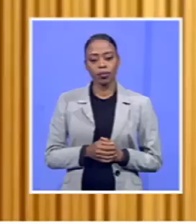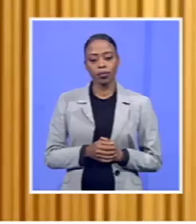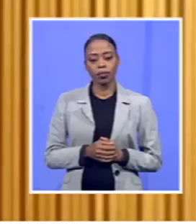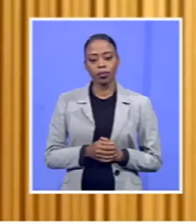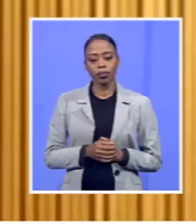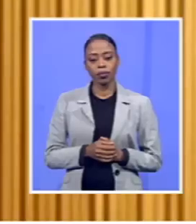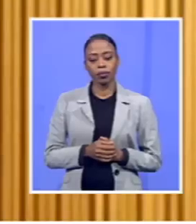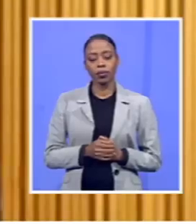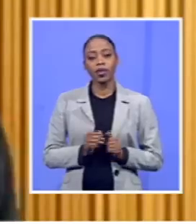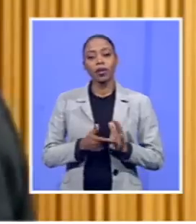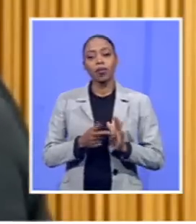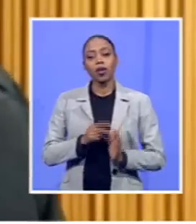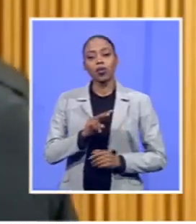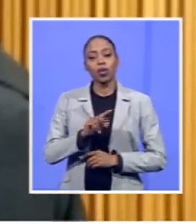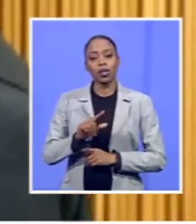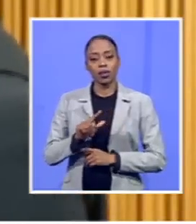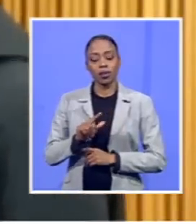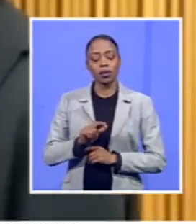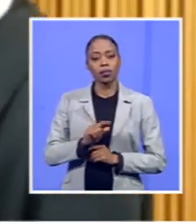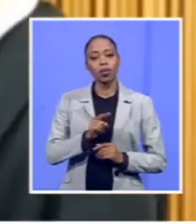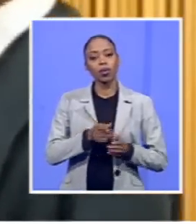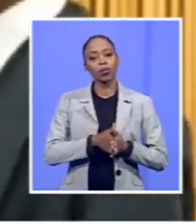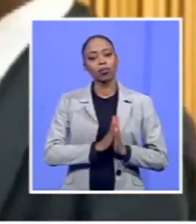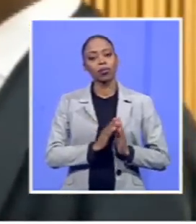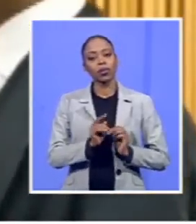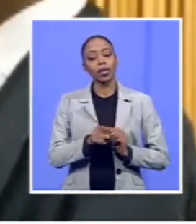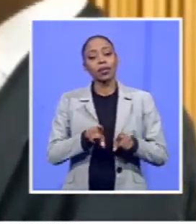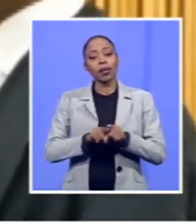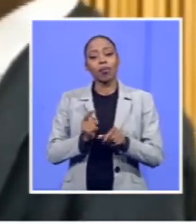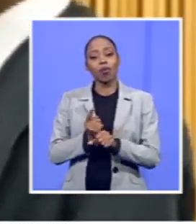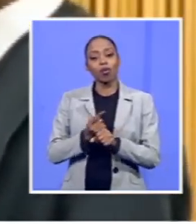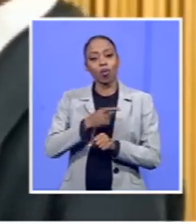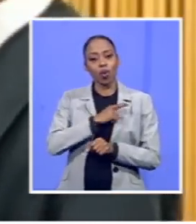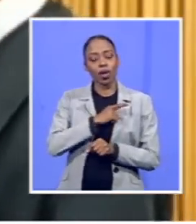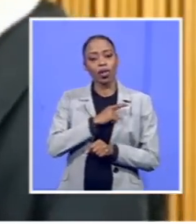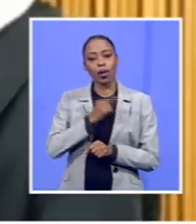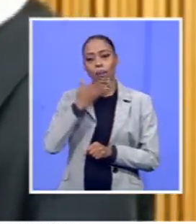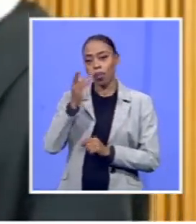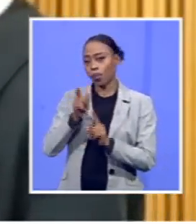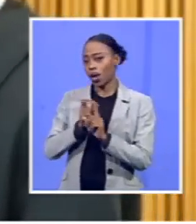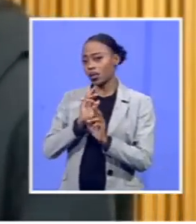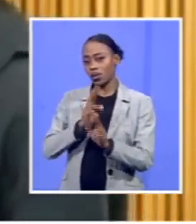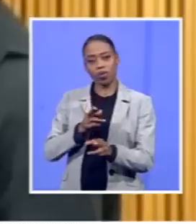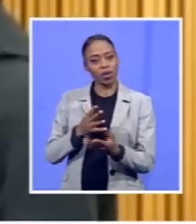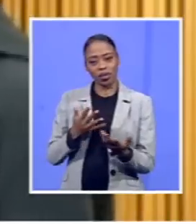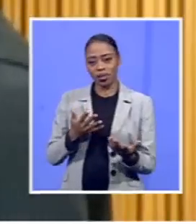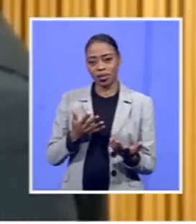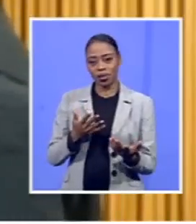Yes, page 27. We plead this, and by the way, nobody responded to this.